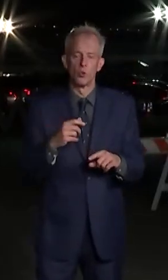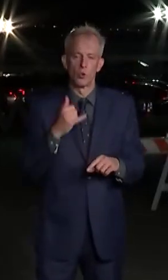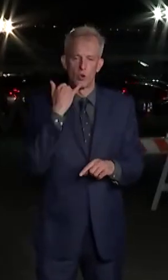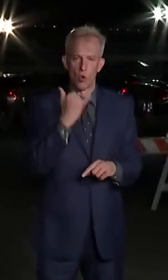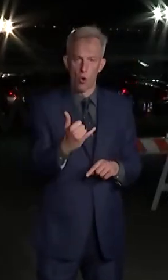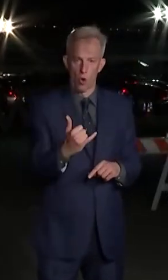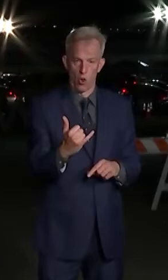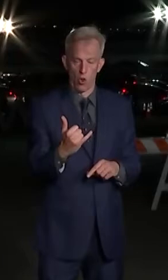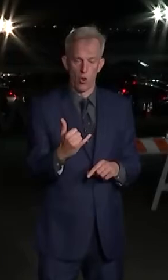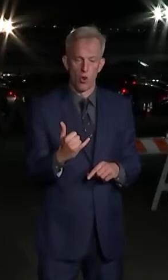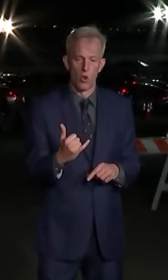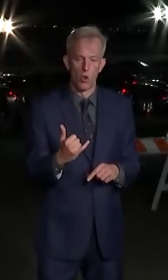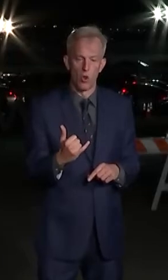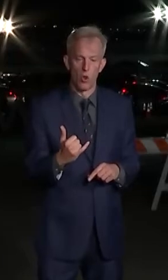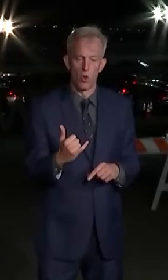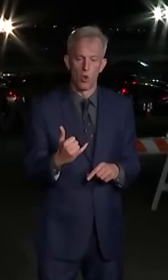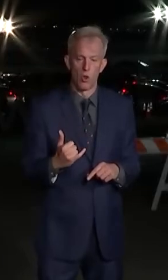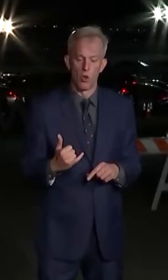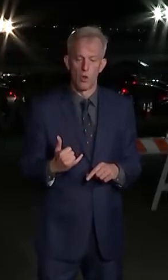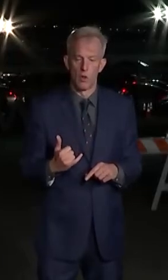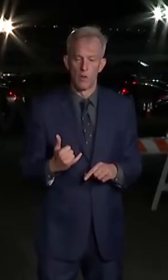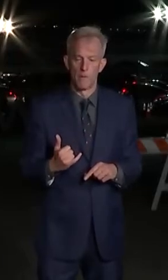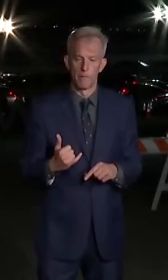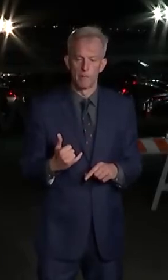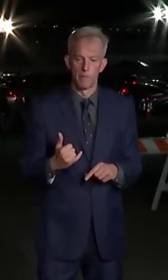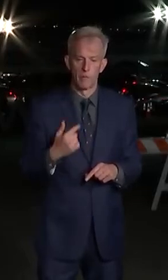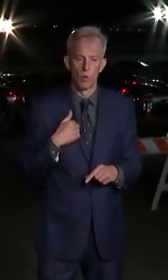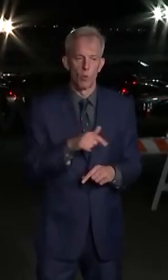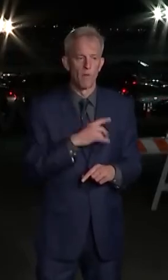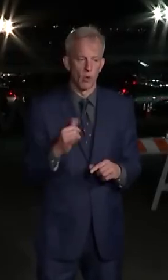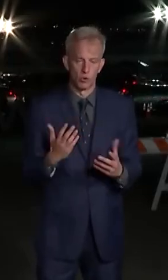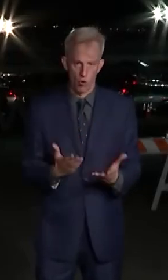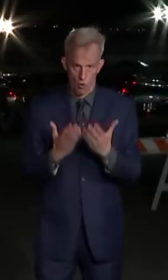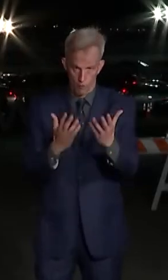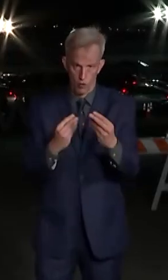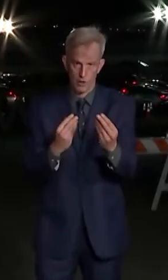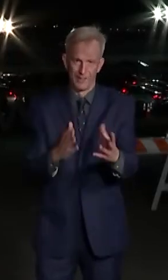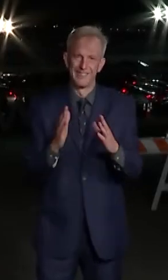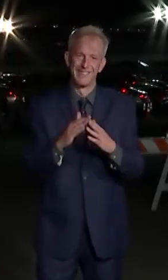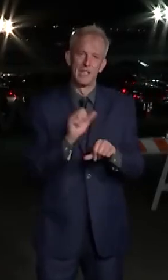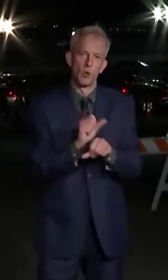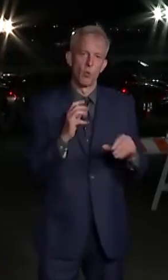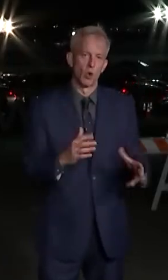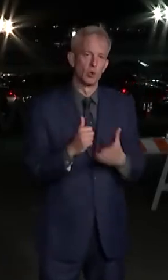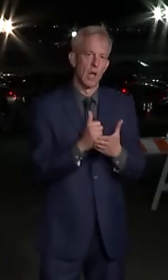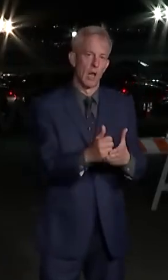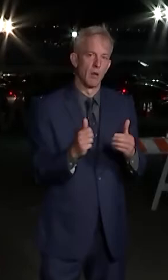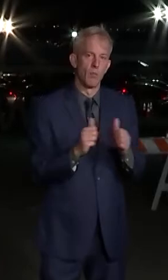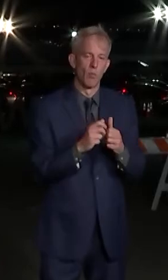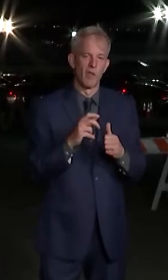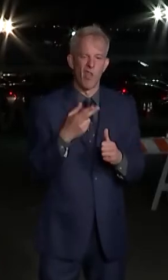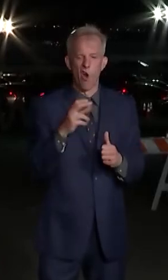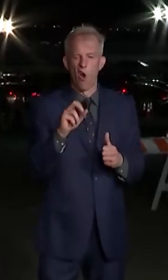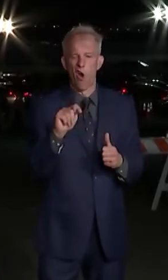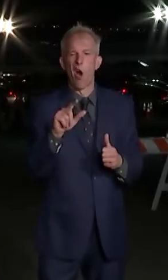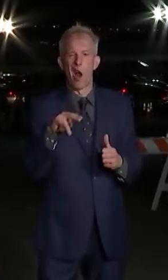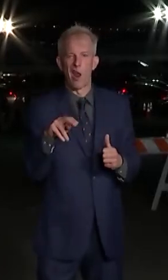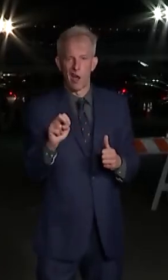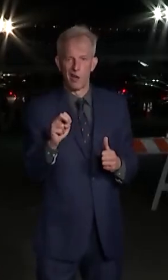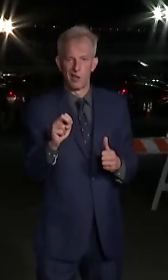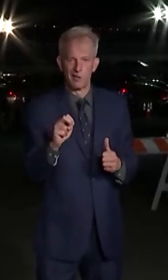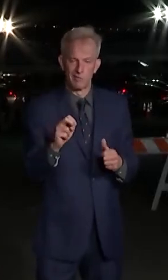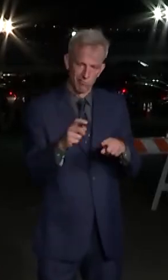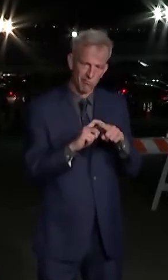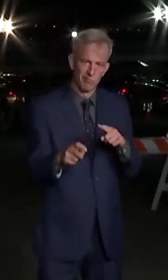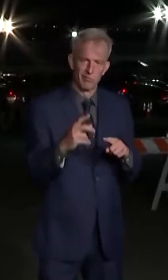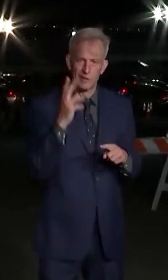up, and that is also, we've offered and given some city workers to help them with that hotline as well. So I'll see if I